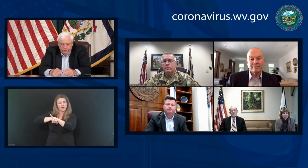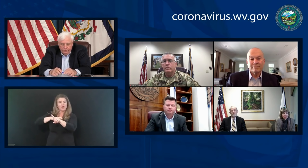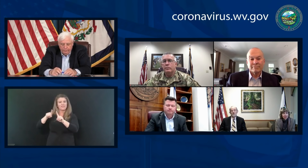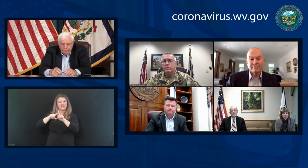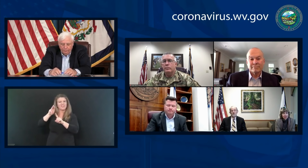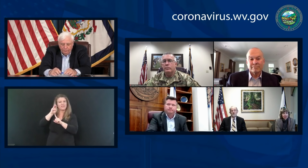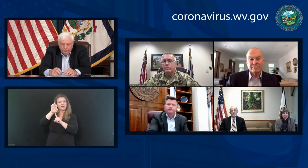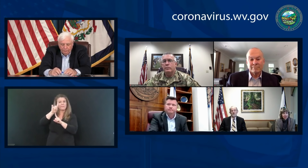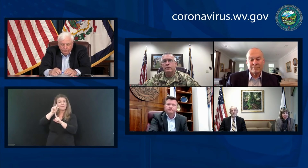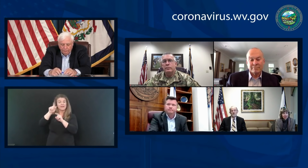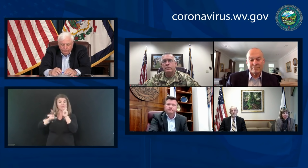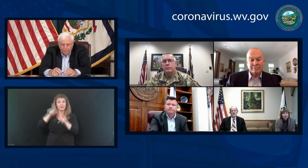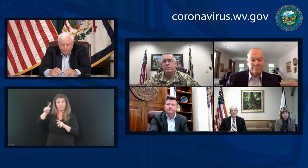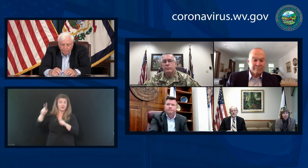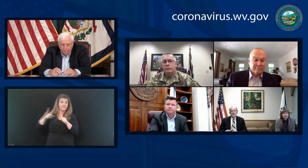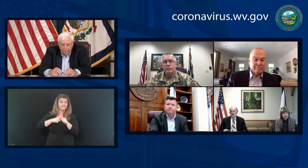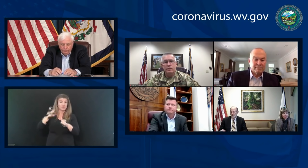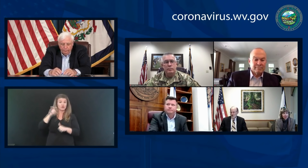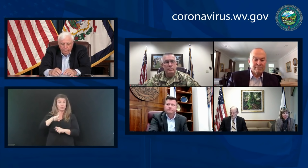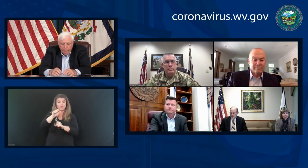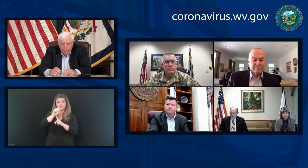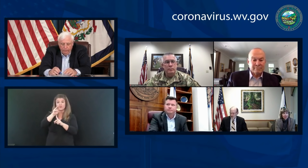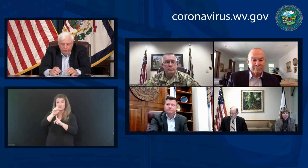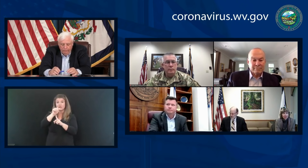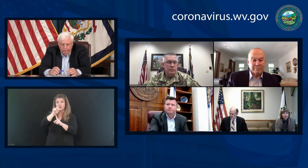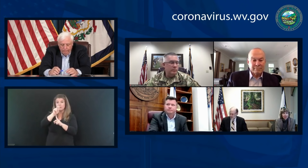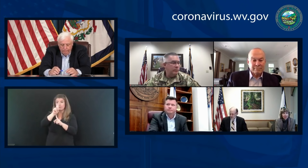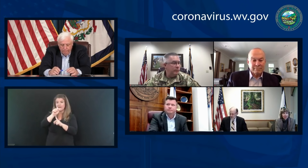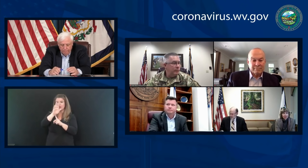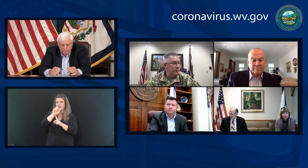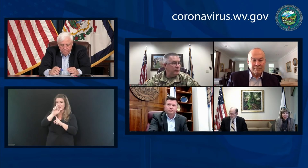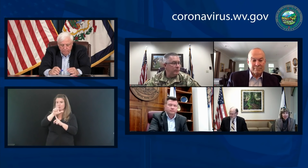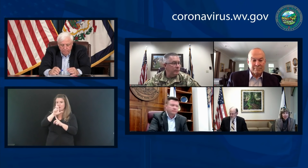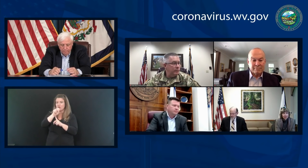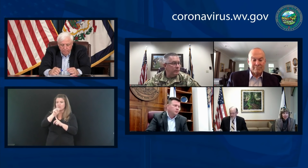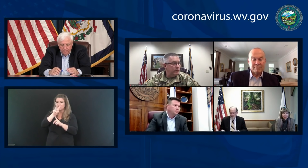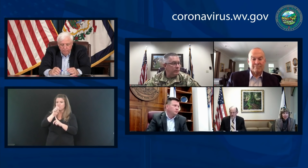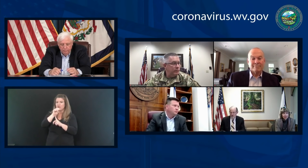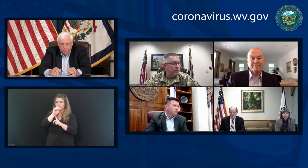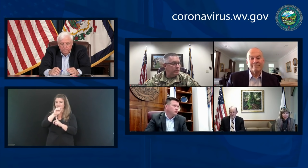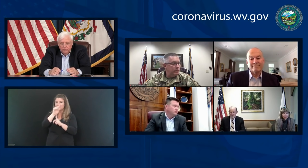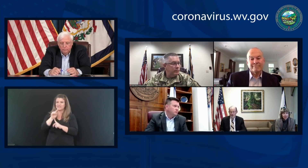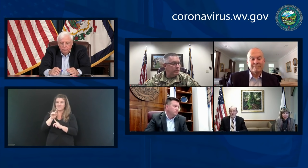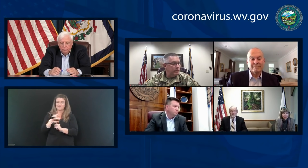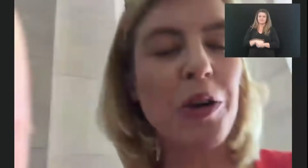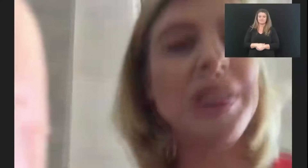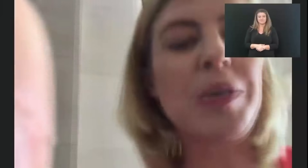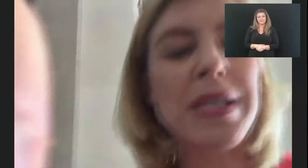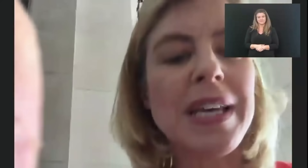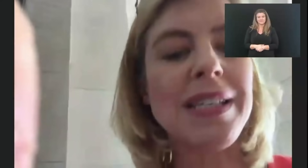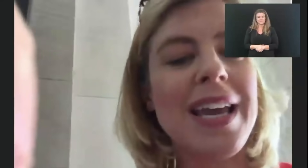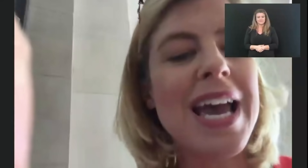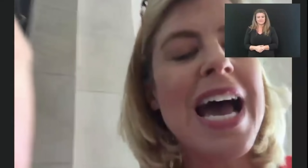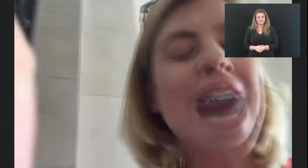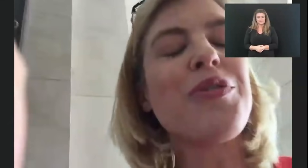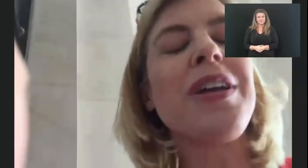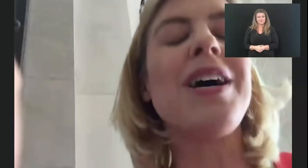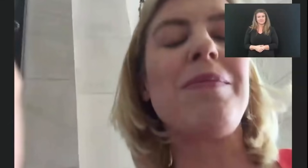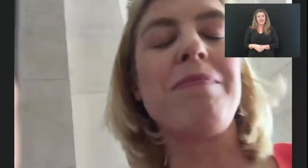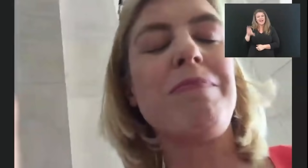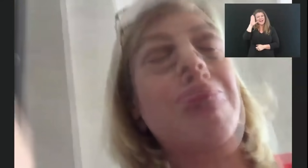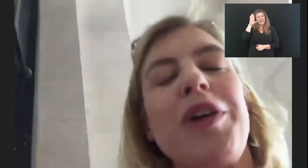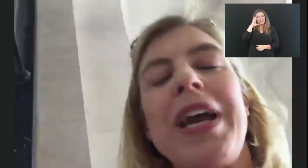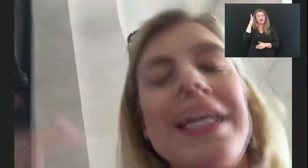first questioner we have today is Amanda Barron with WSAZ. Hi, everyone. Amanda Barron with WSAZ. I know